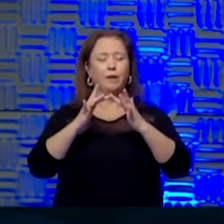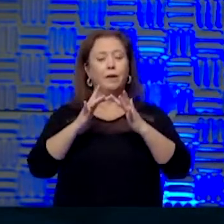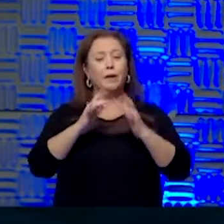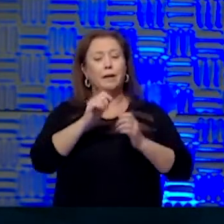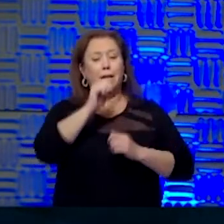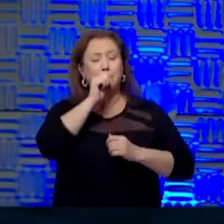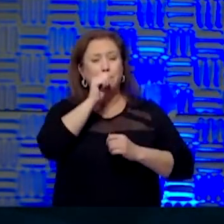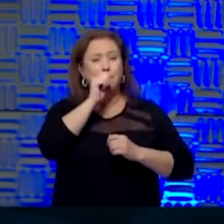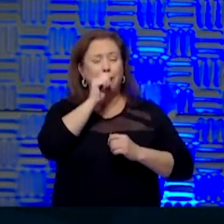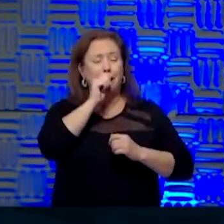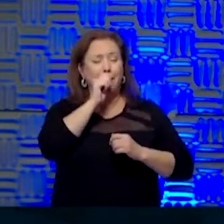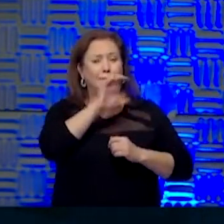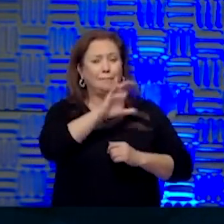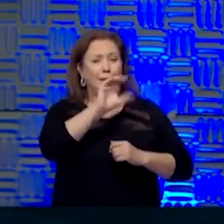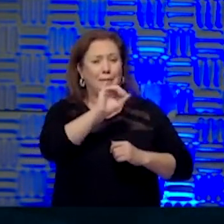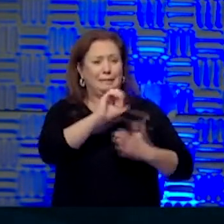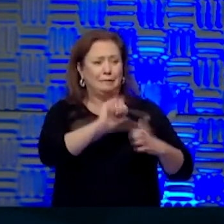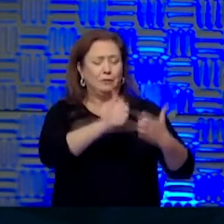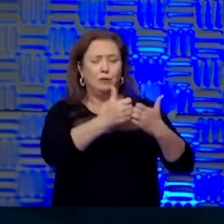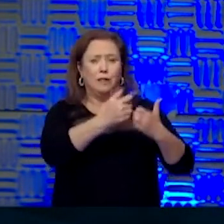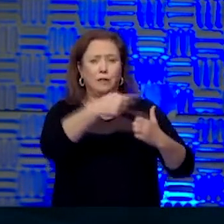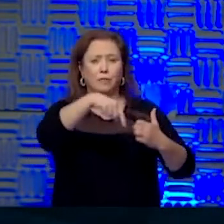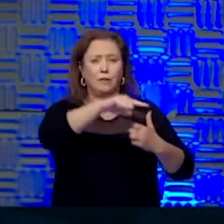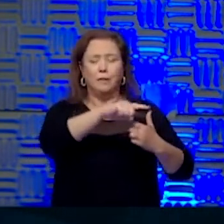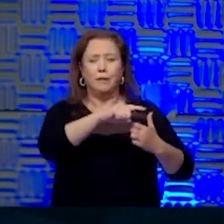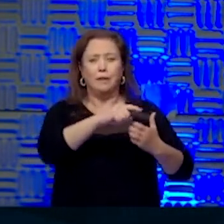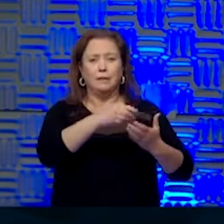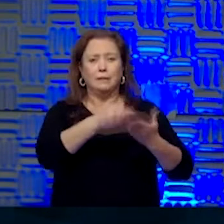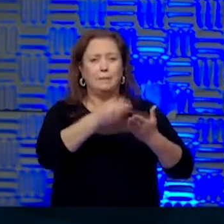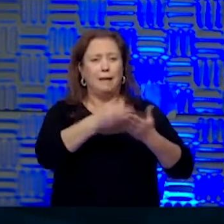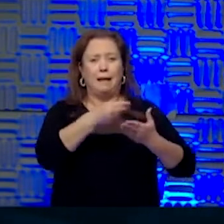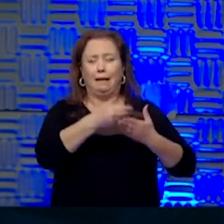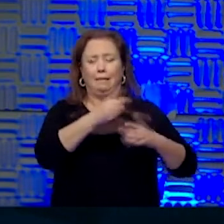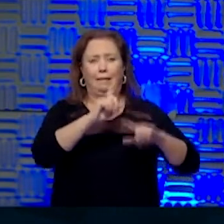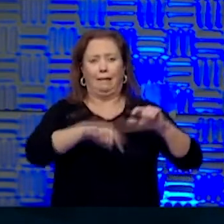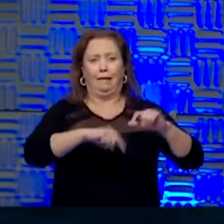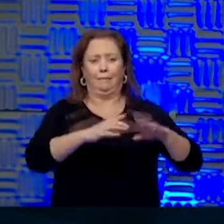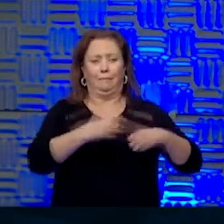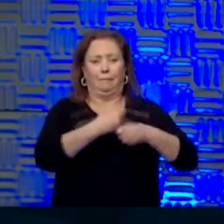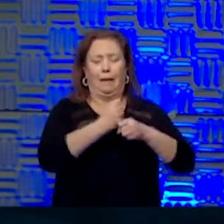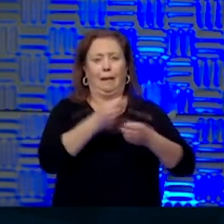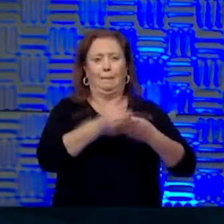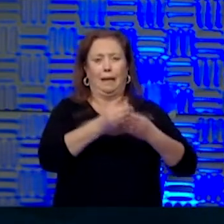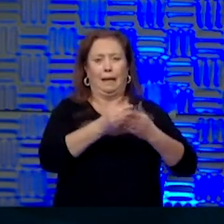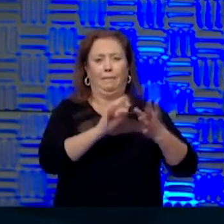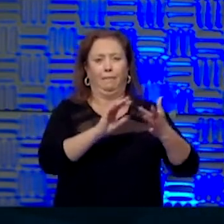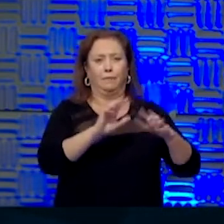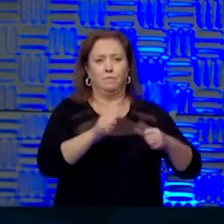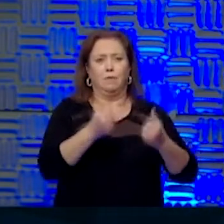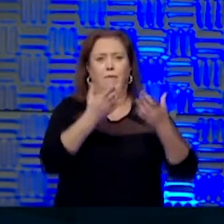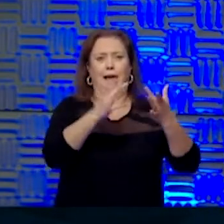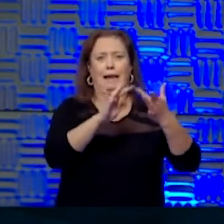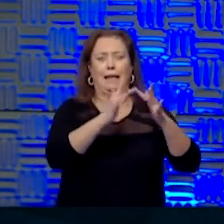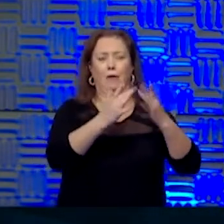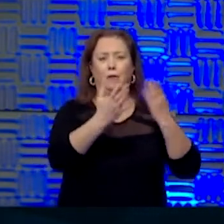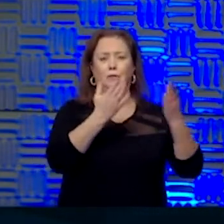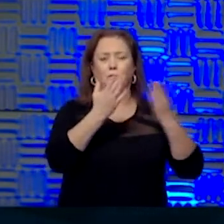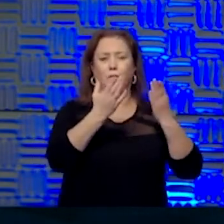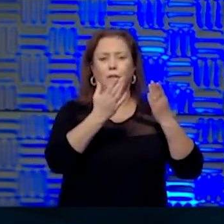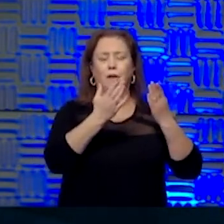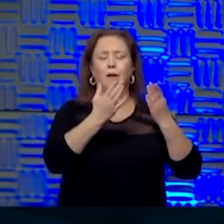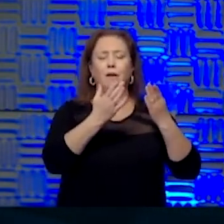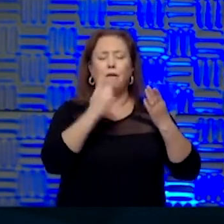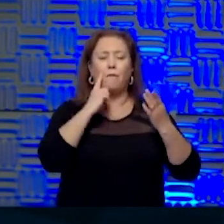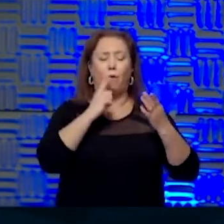it's a challenge for them because there's little or no money to be made by providing internet services in places that are very